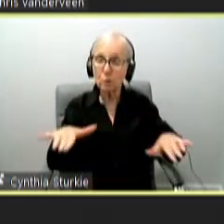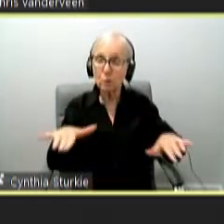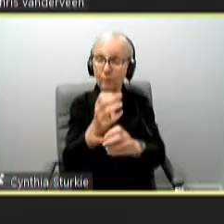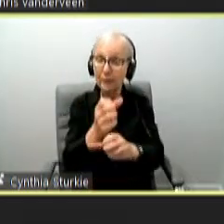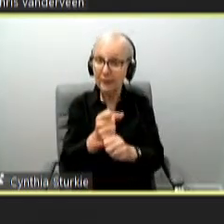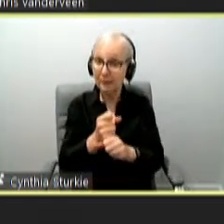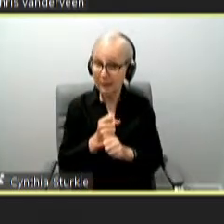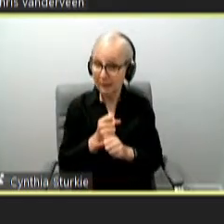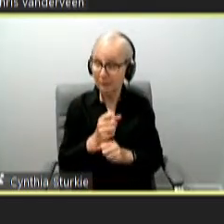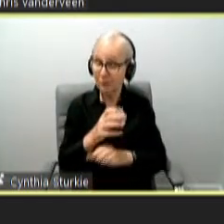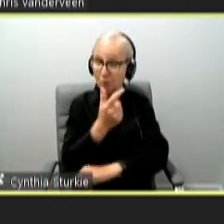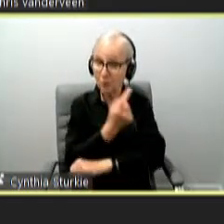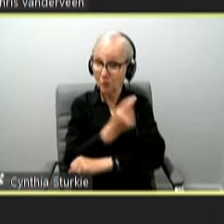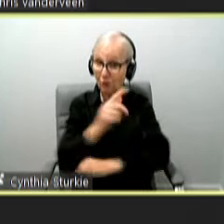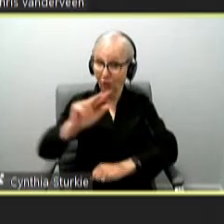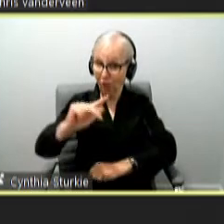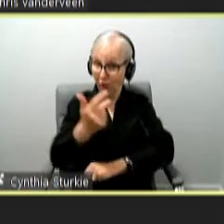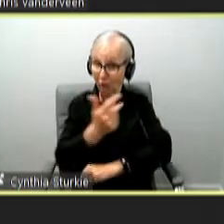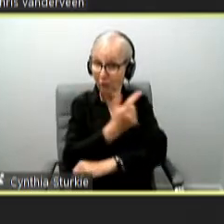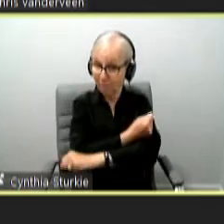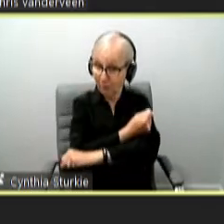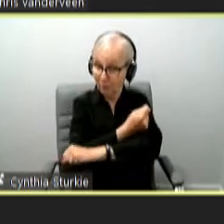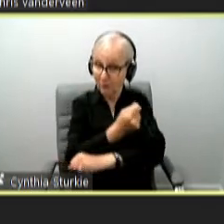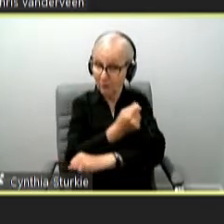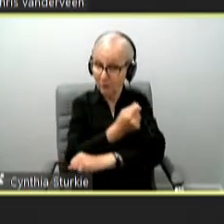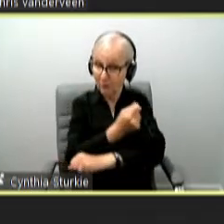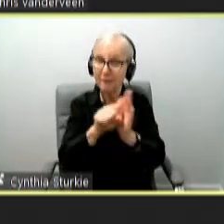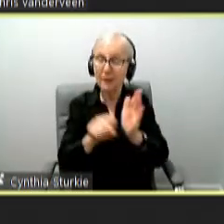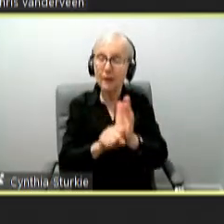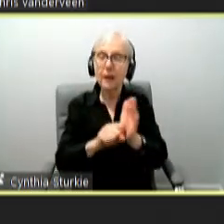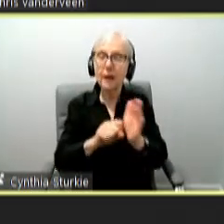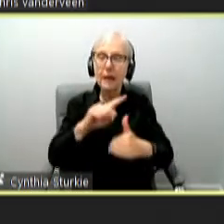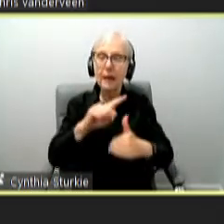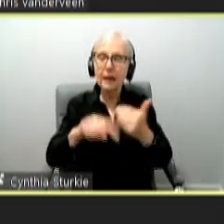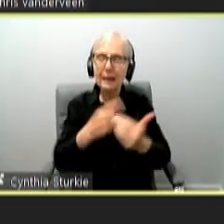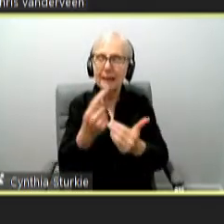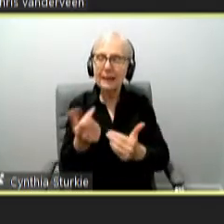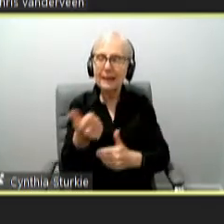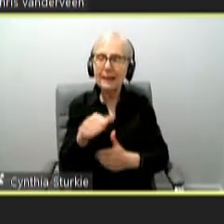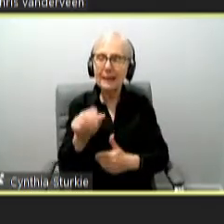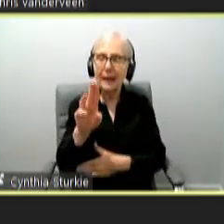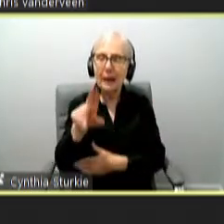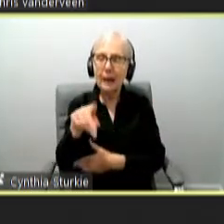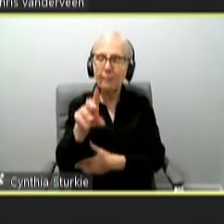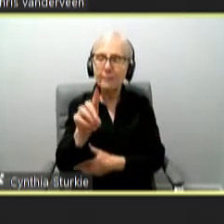receive those boosters in the state, and any update on children under 5? Thank you.